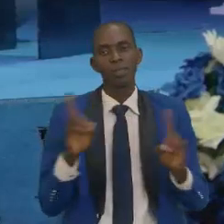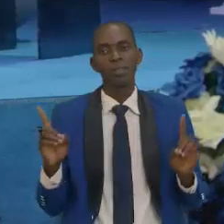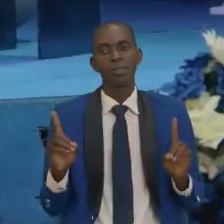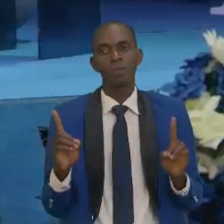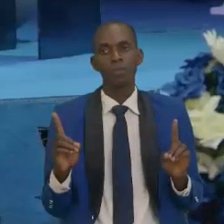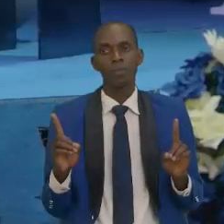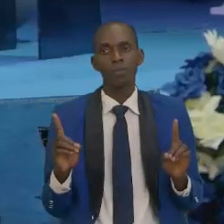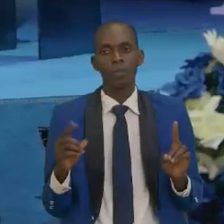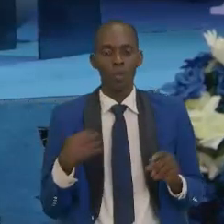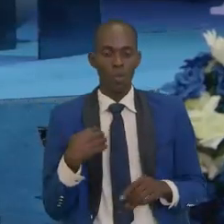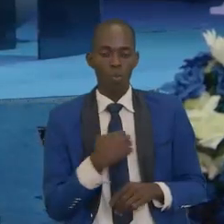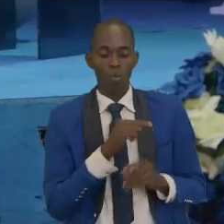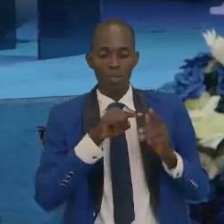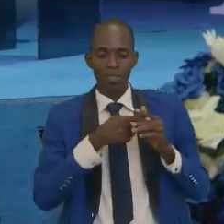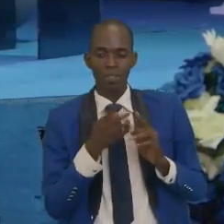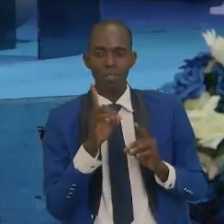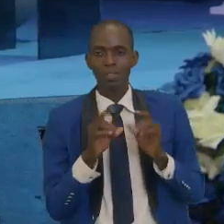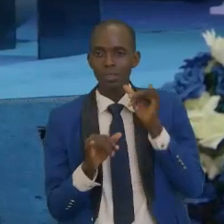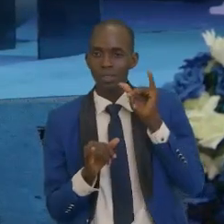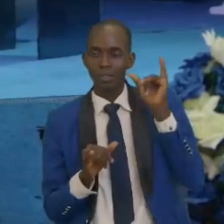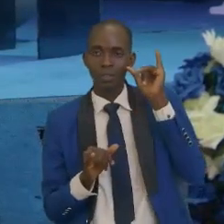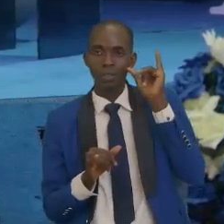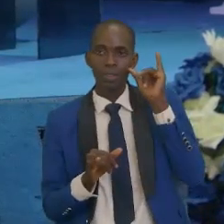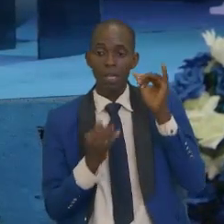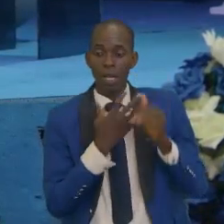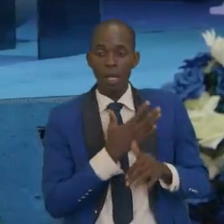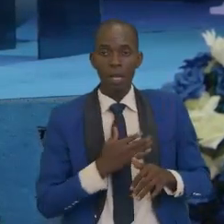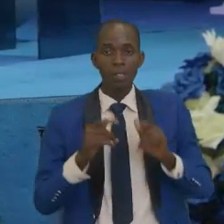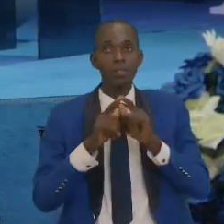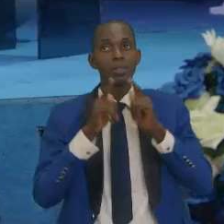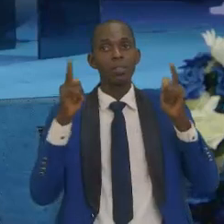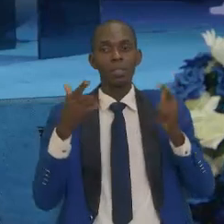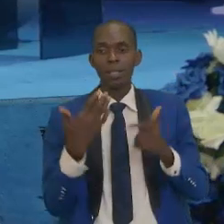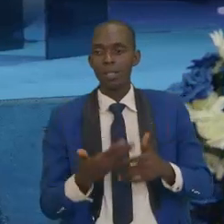We started yesterday, and great things happened.